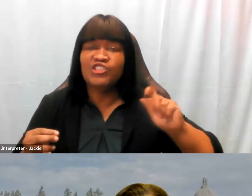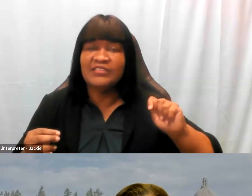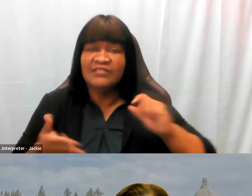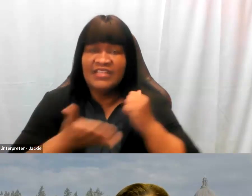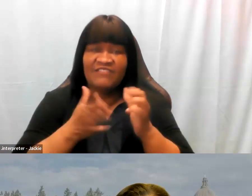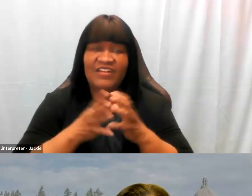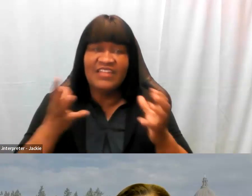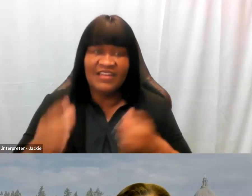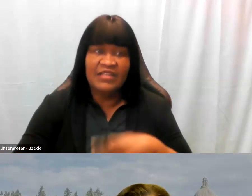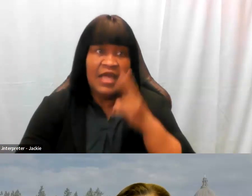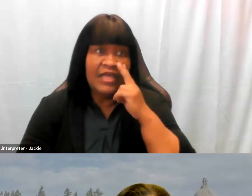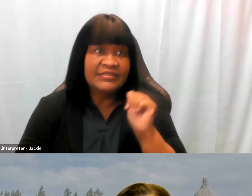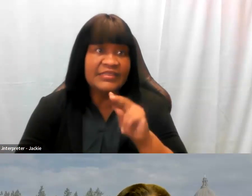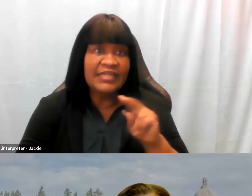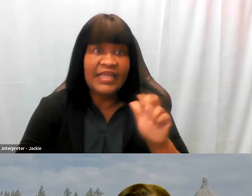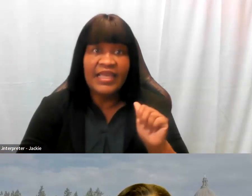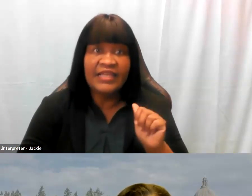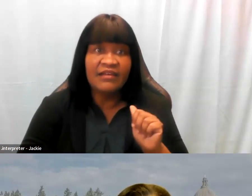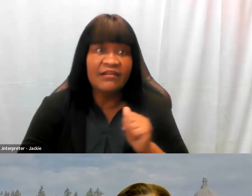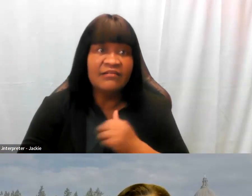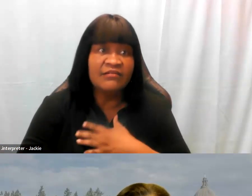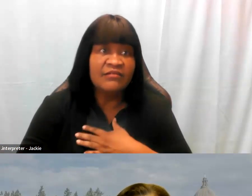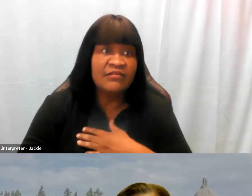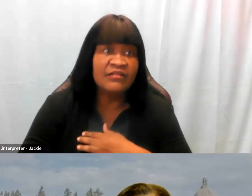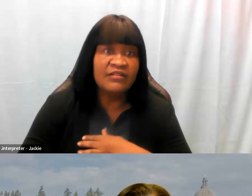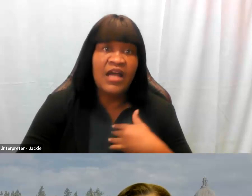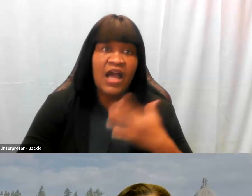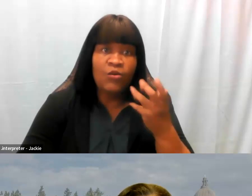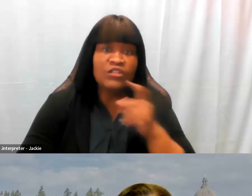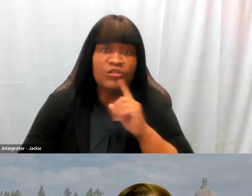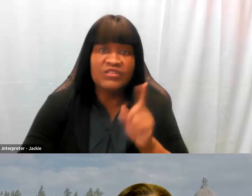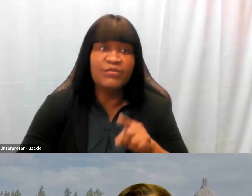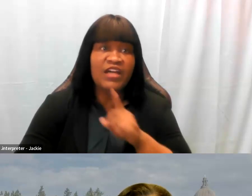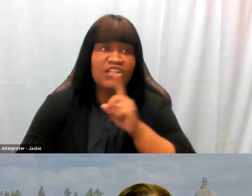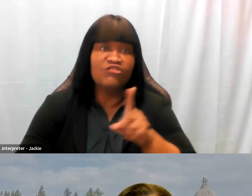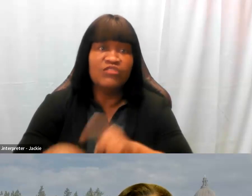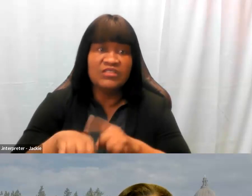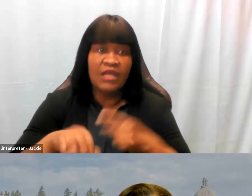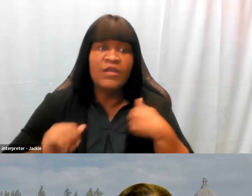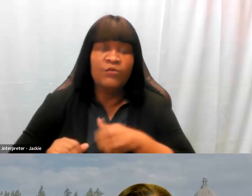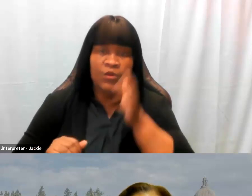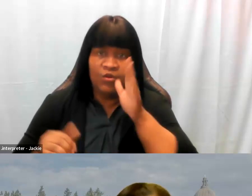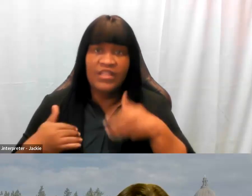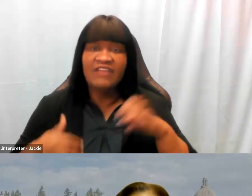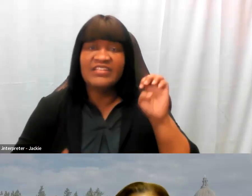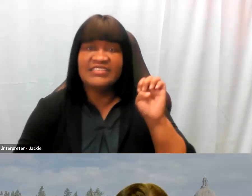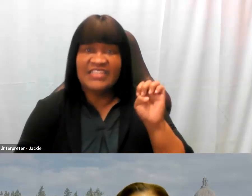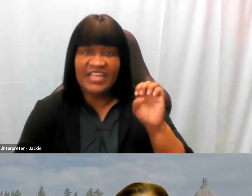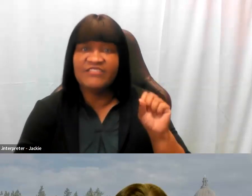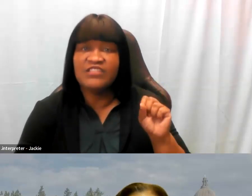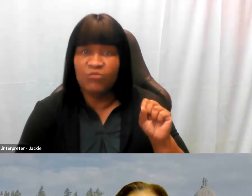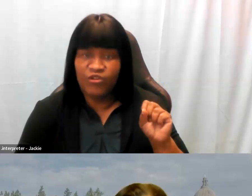see Anna's hand up, and sorry to jump the line, folks, but I want to respond kind of in real time. We will have an executive summary that will